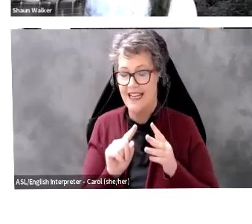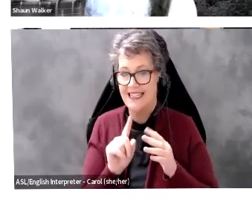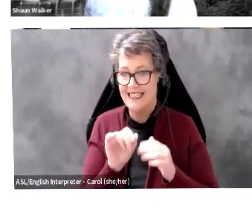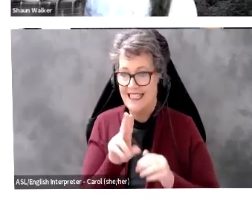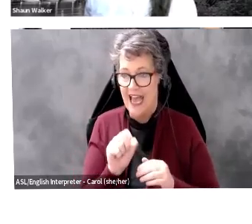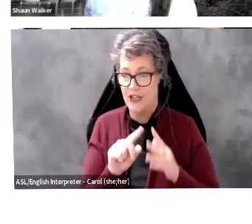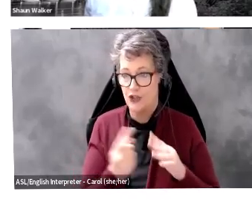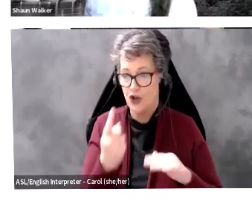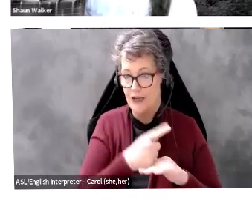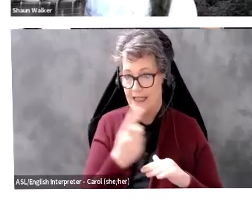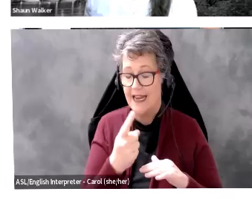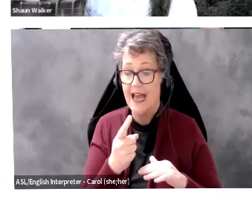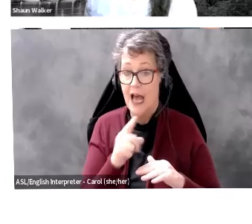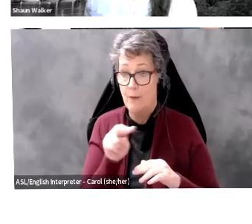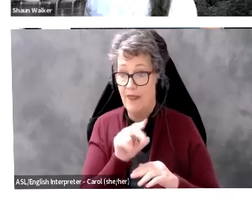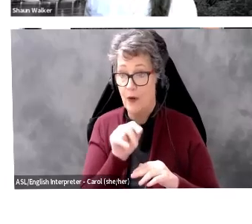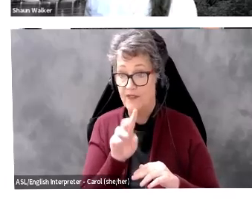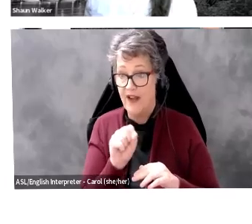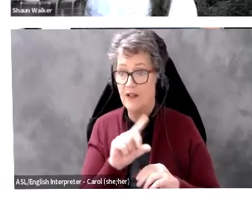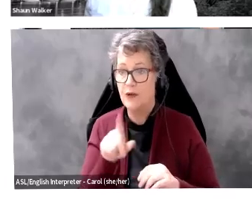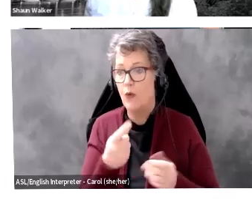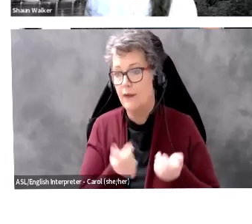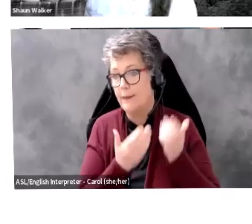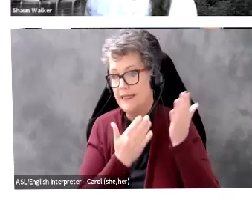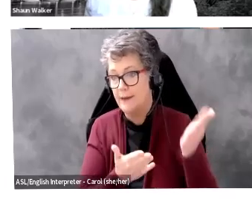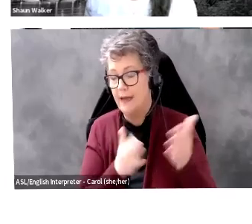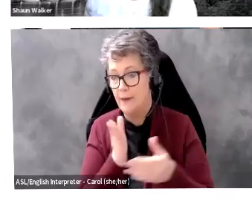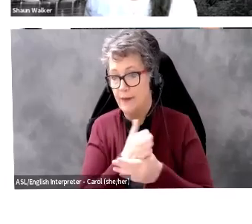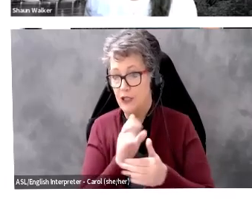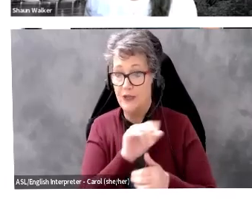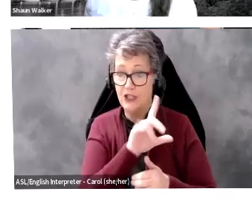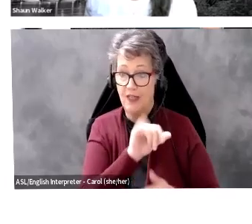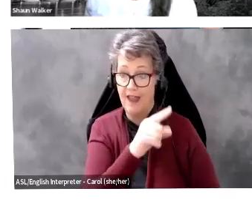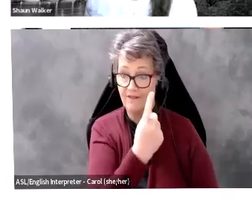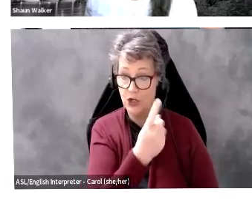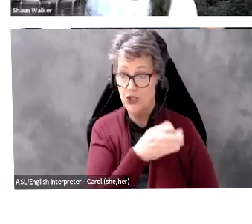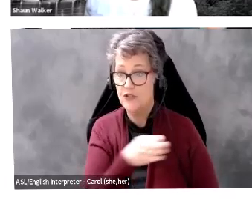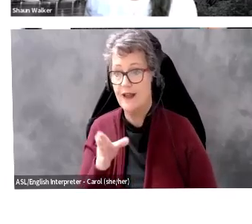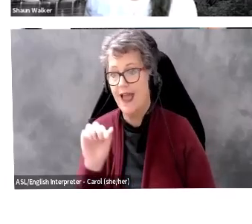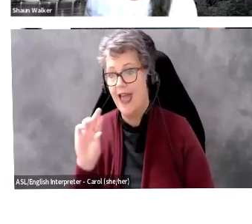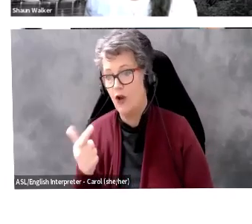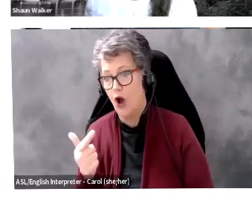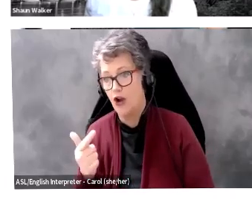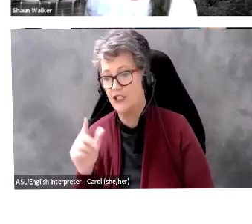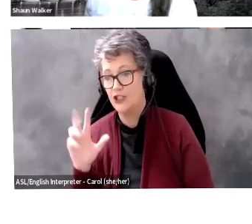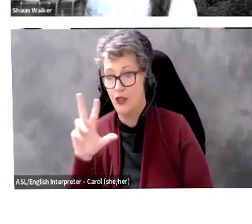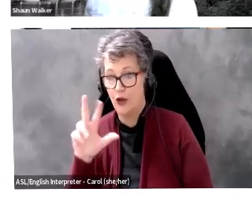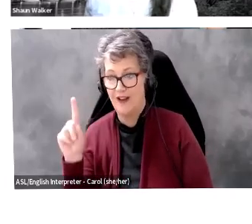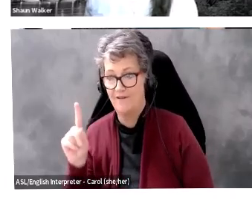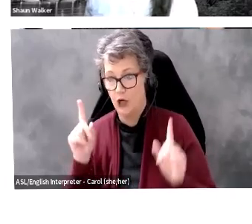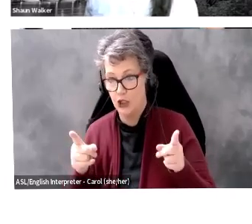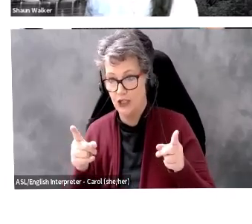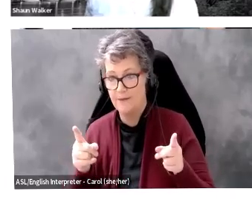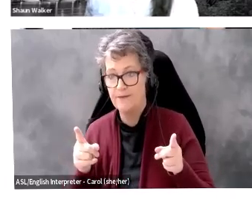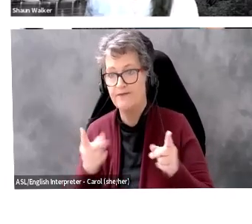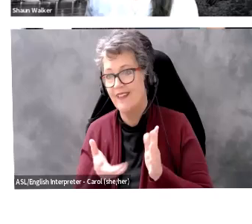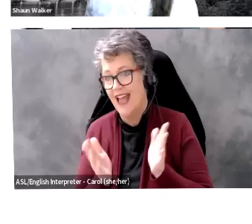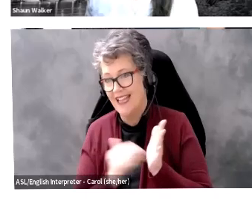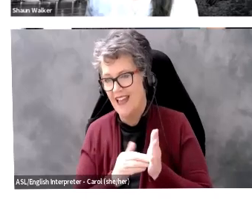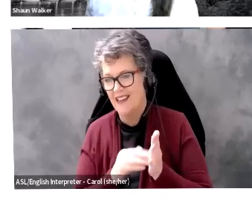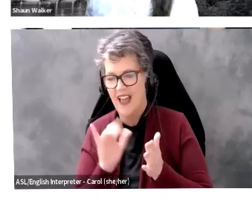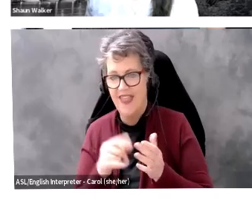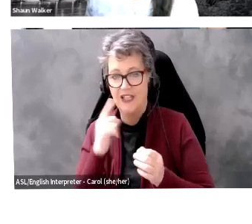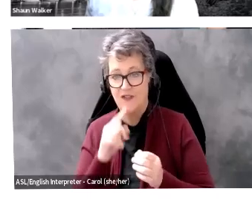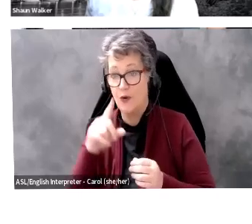date, but those files can only be submitted between July 1st and August 31st. Again, and that's